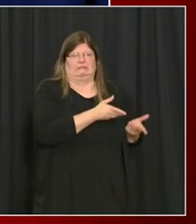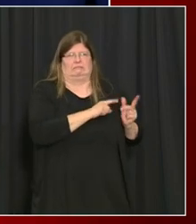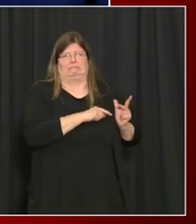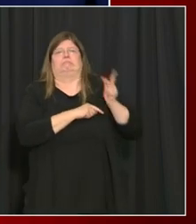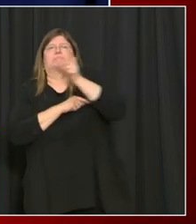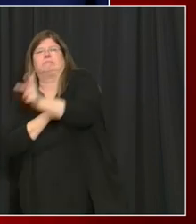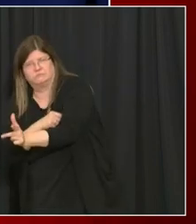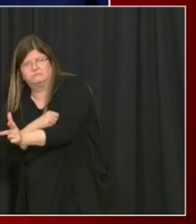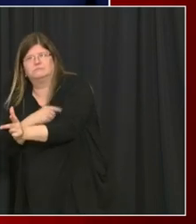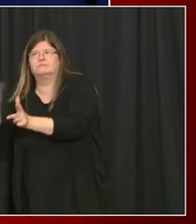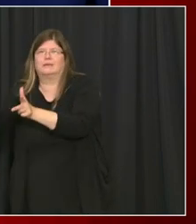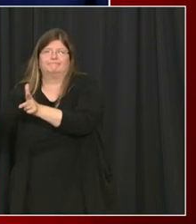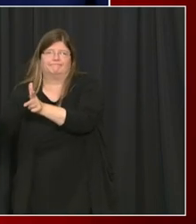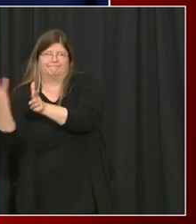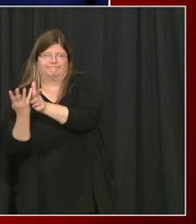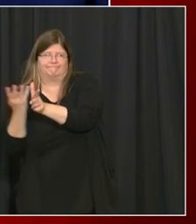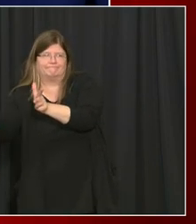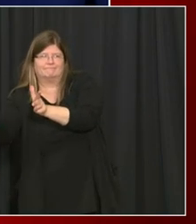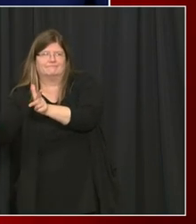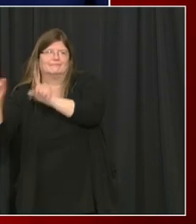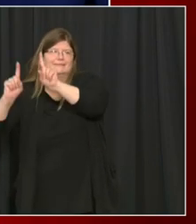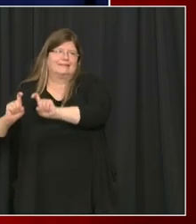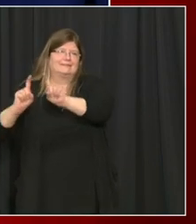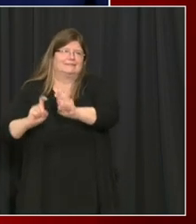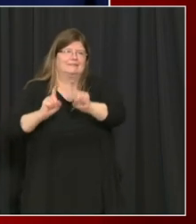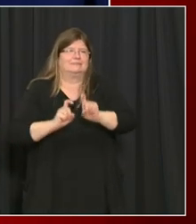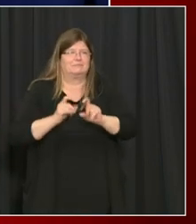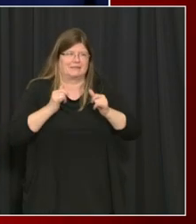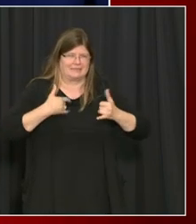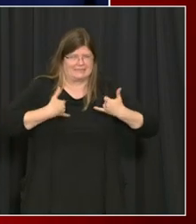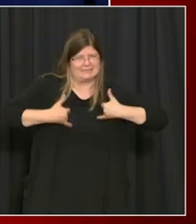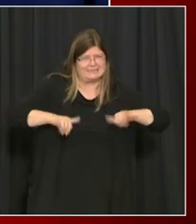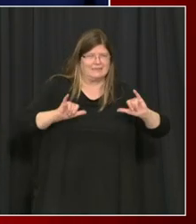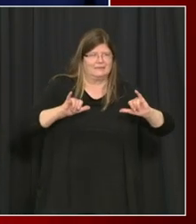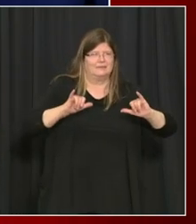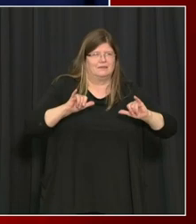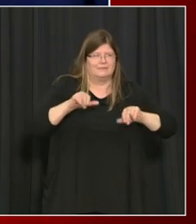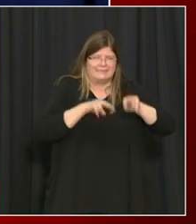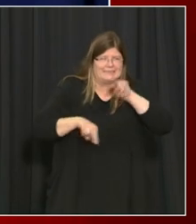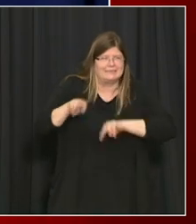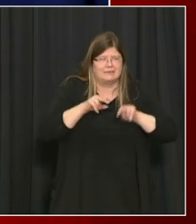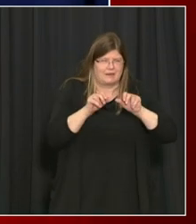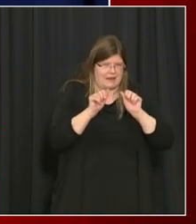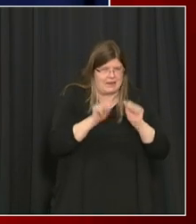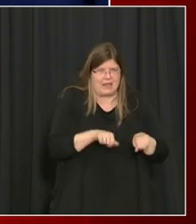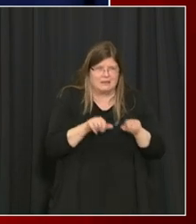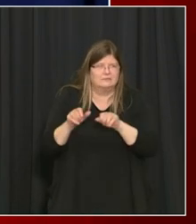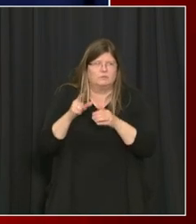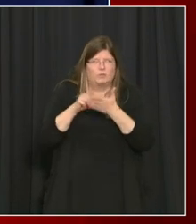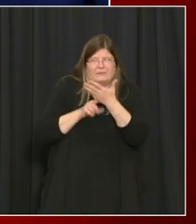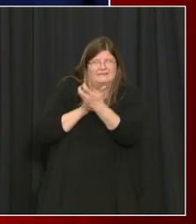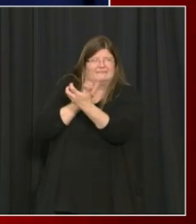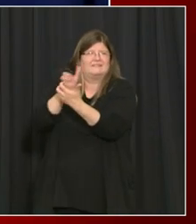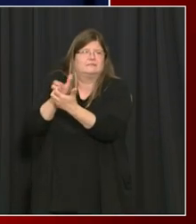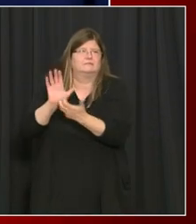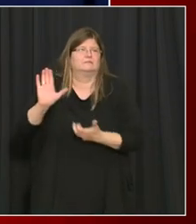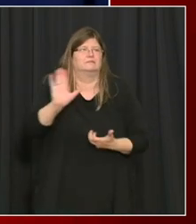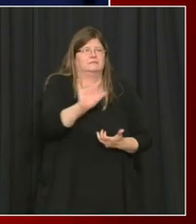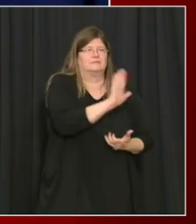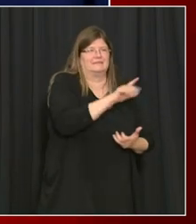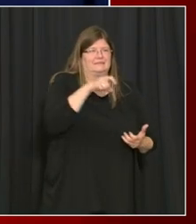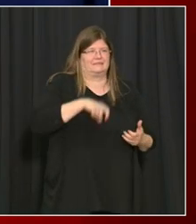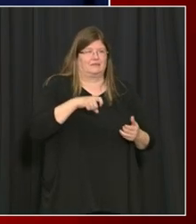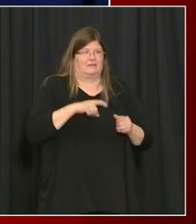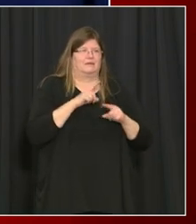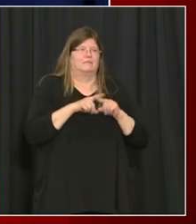sure we can bring it to them. There is something that we have added, a capability where we not only can do the testing, but we